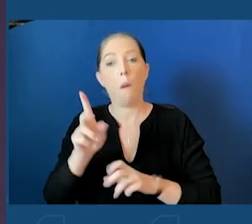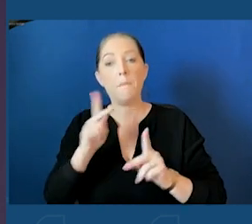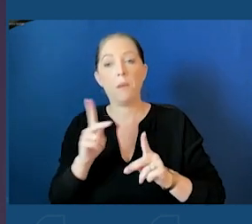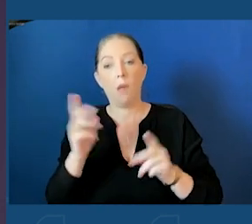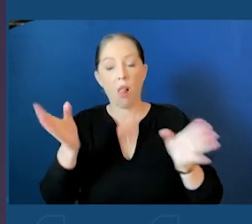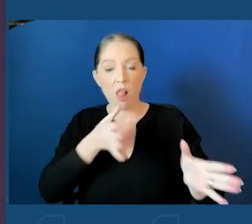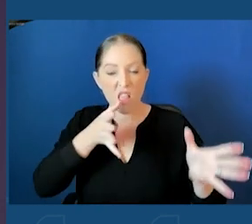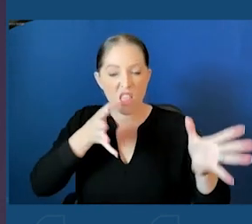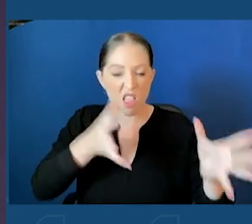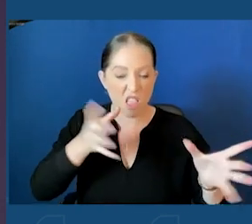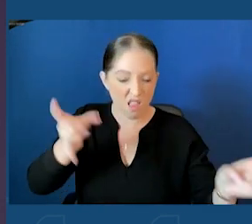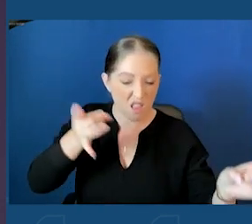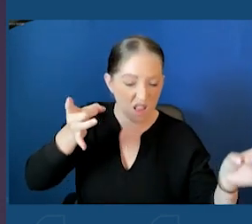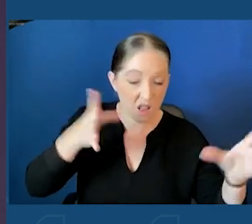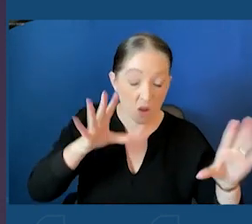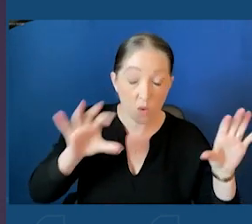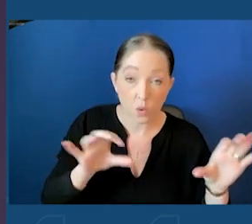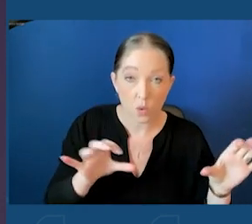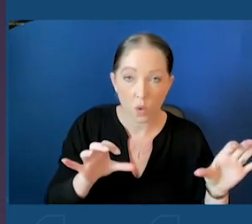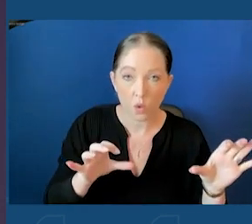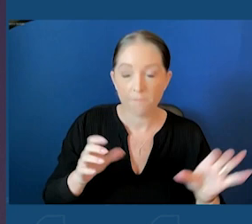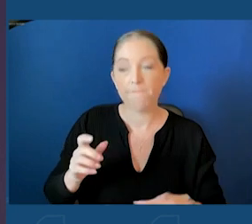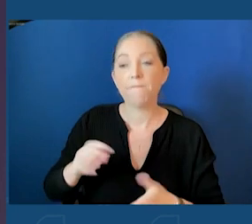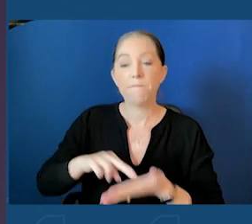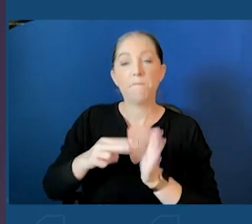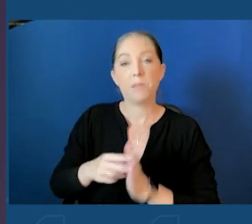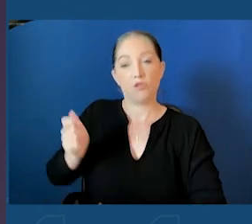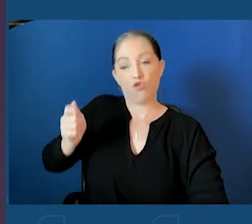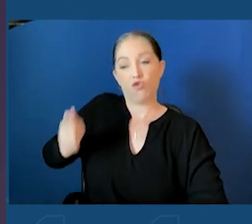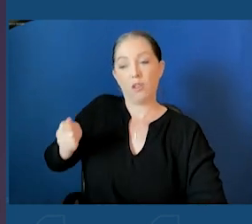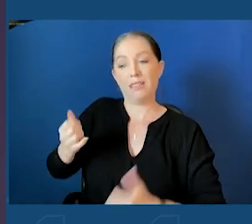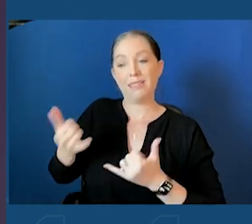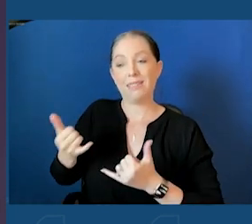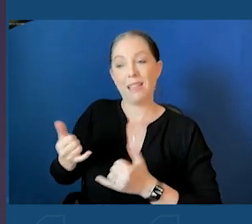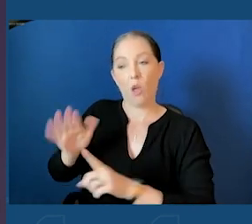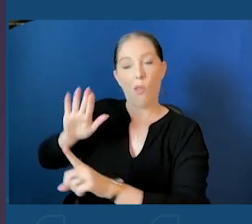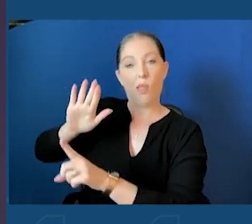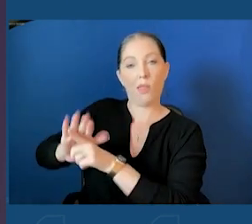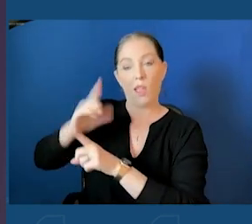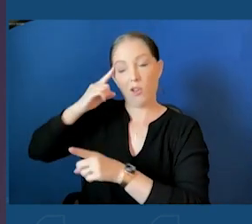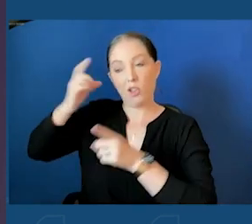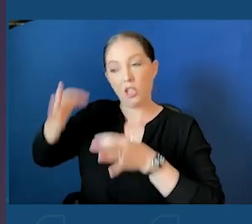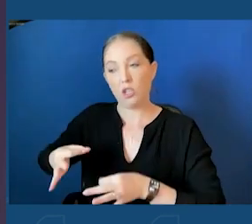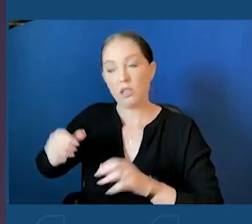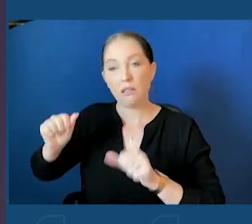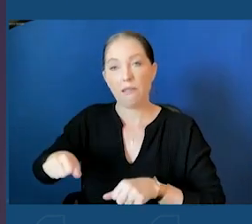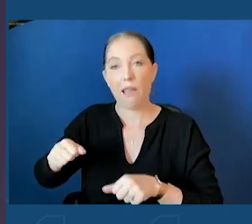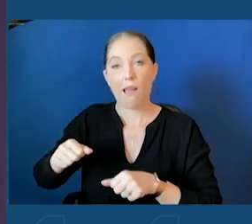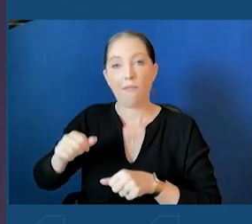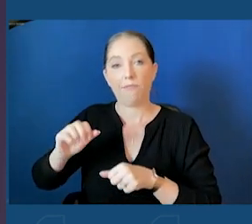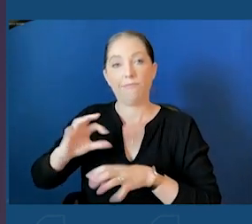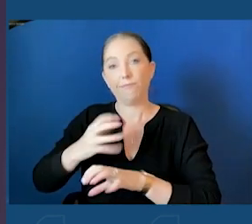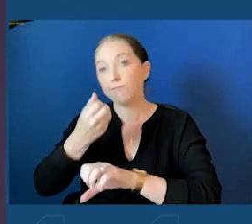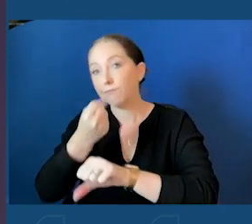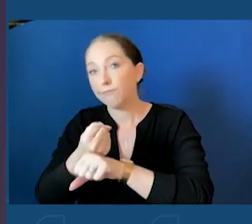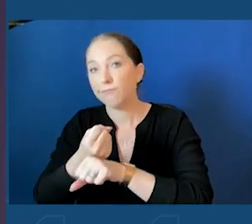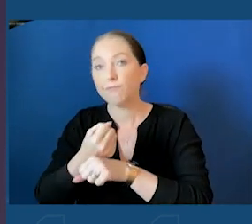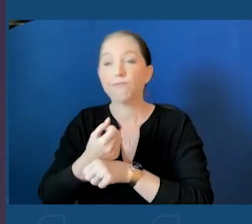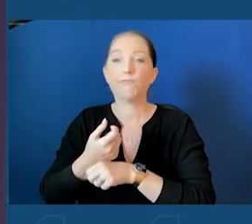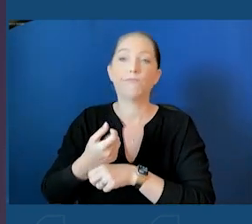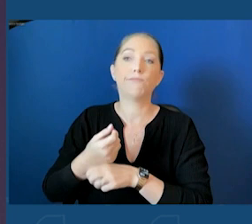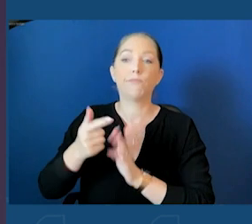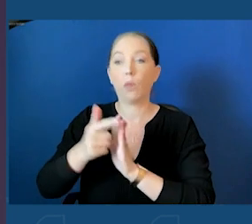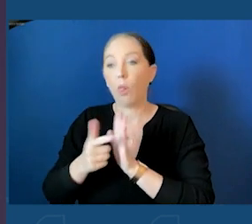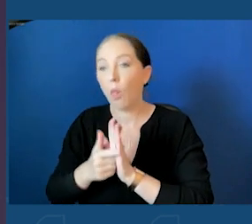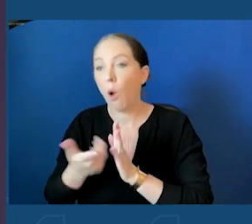have the discretion they need to lock them up if a crime has been committed against another person.